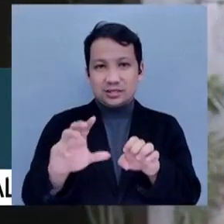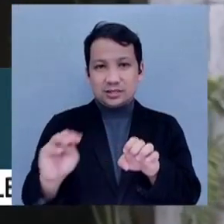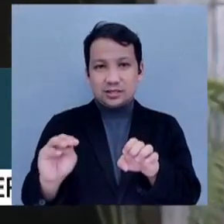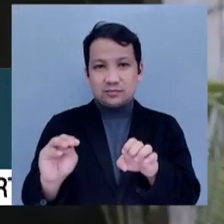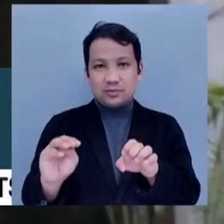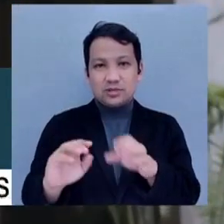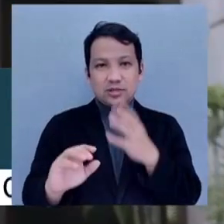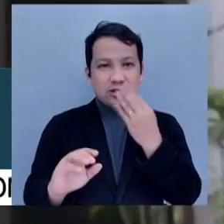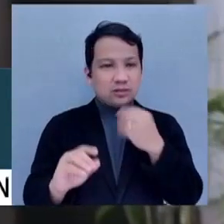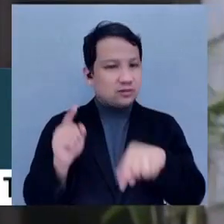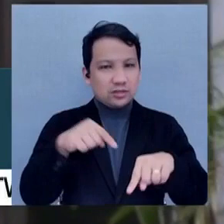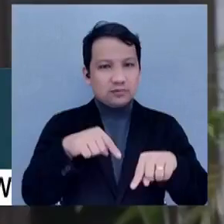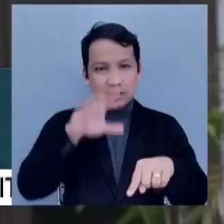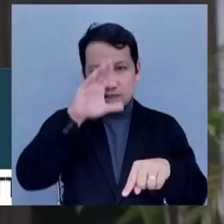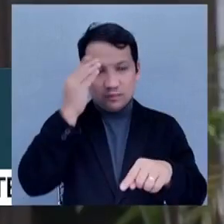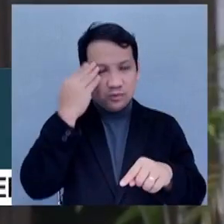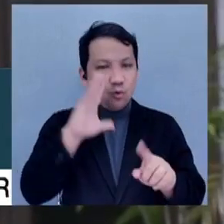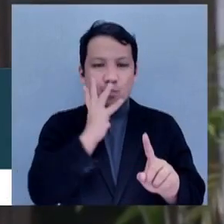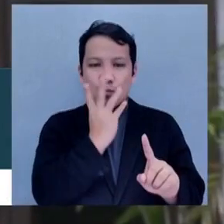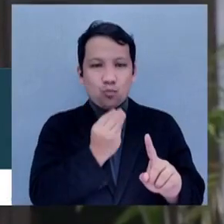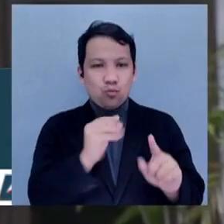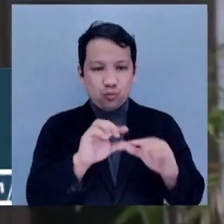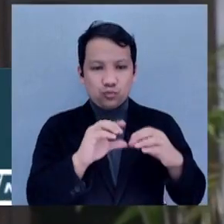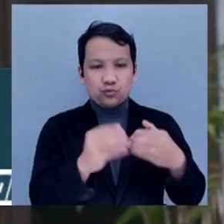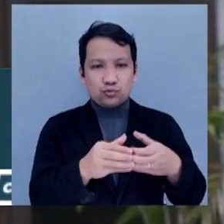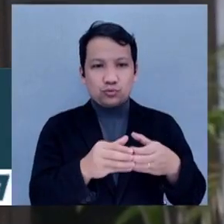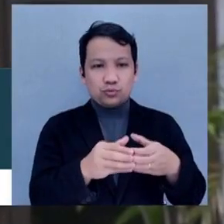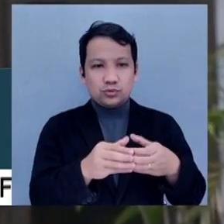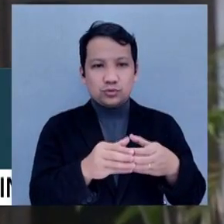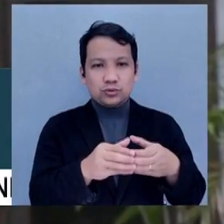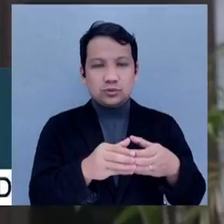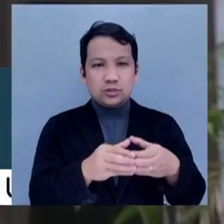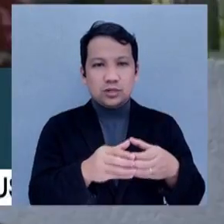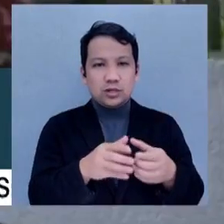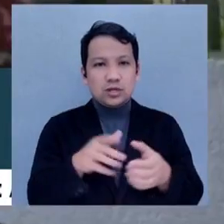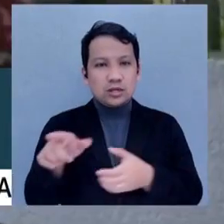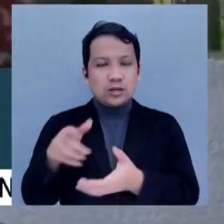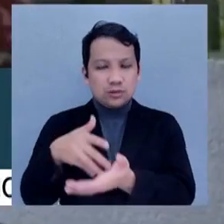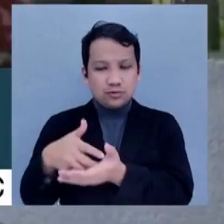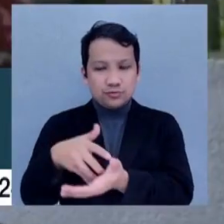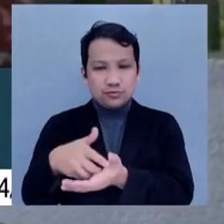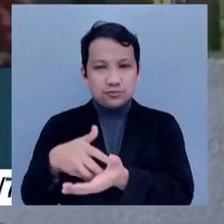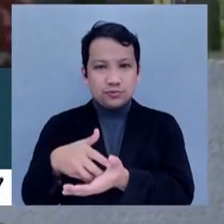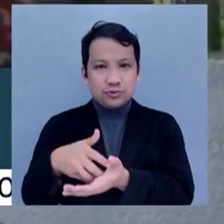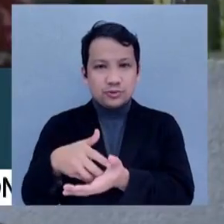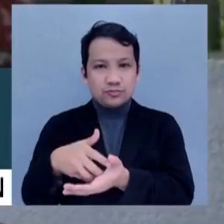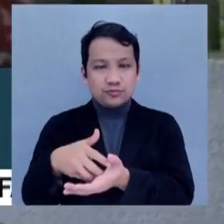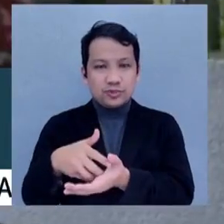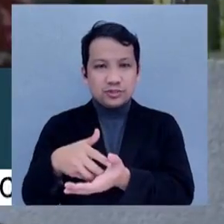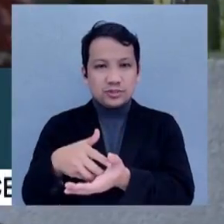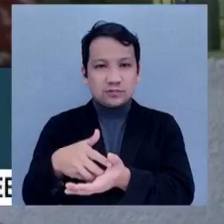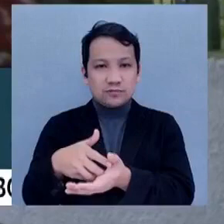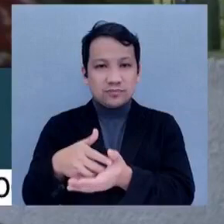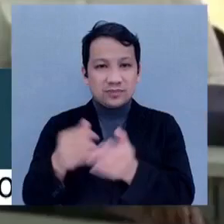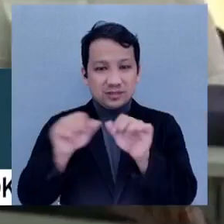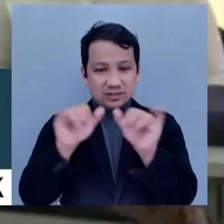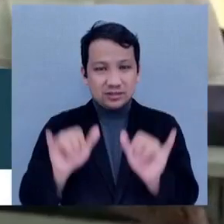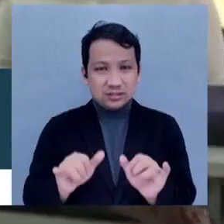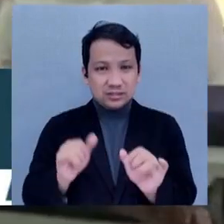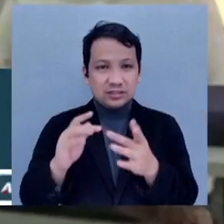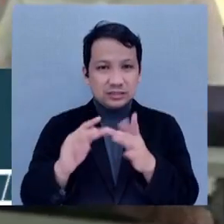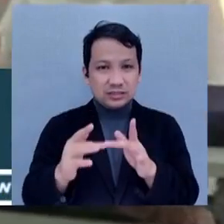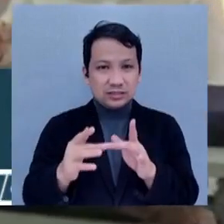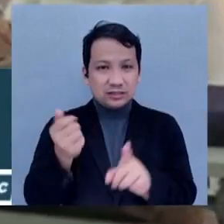syndicate behind the attack, but have noted the weakness in the system that made it vulnerable to cyber attacks. We